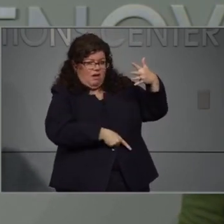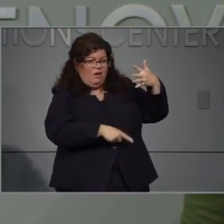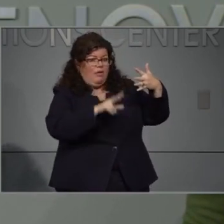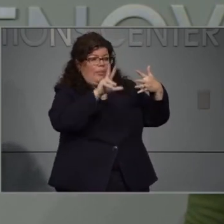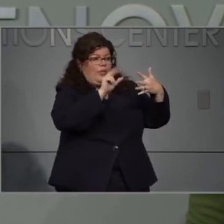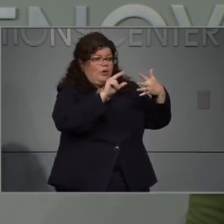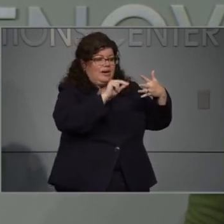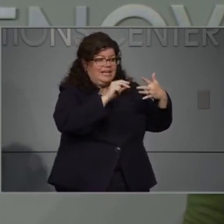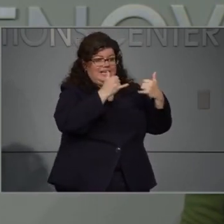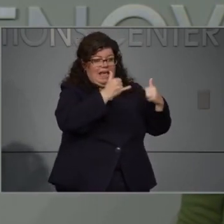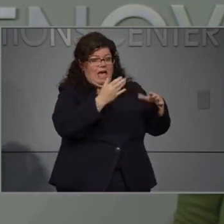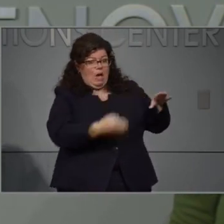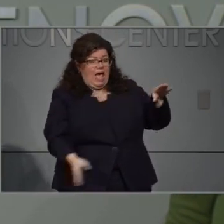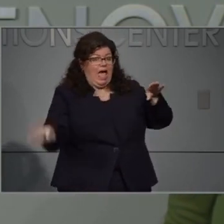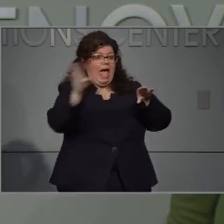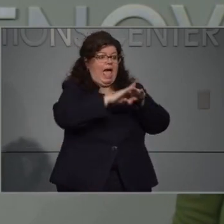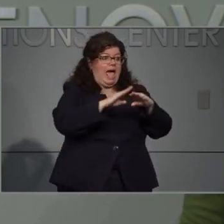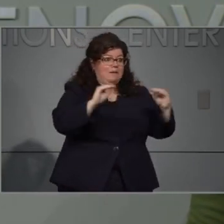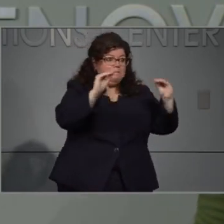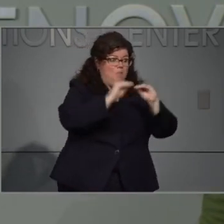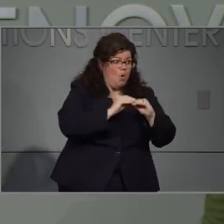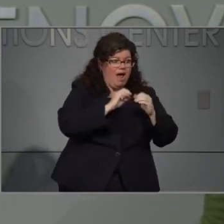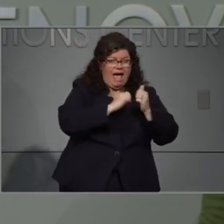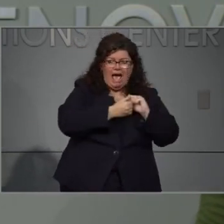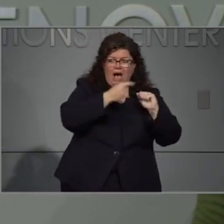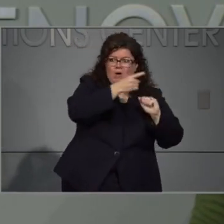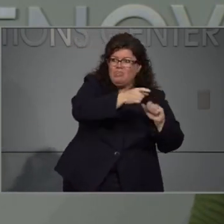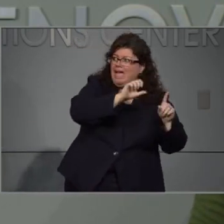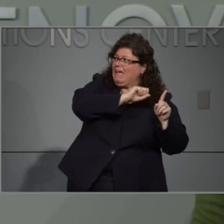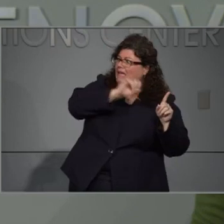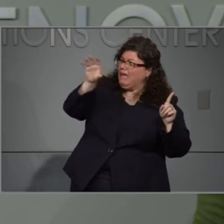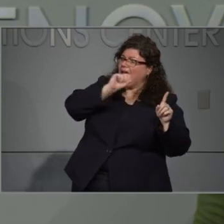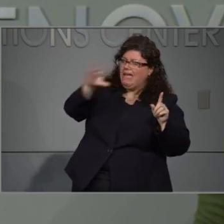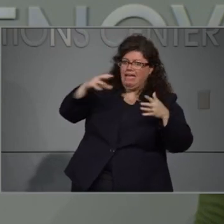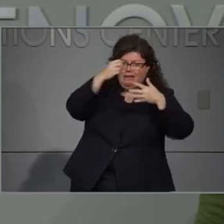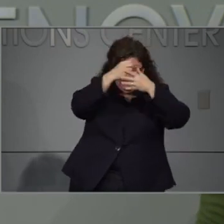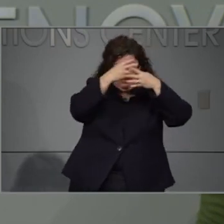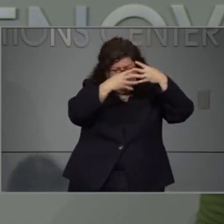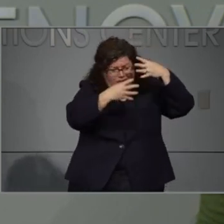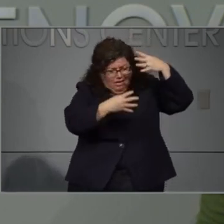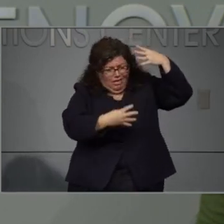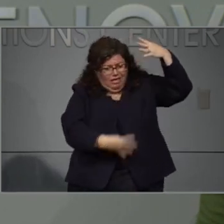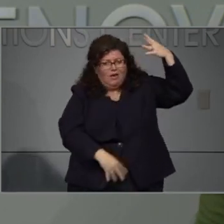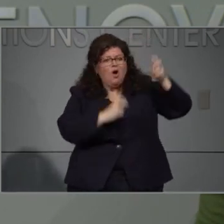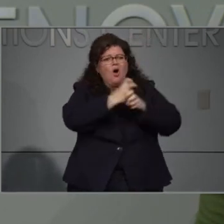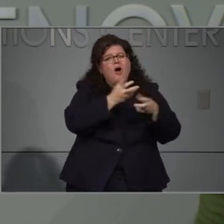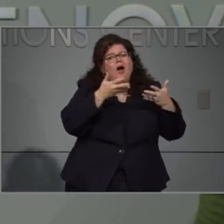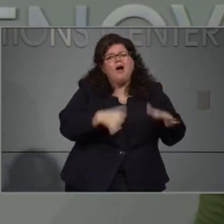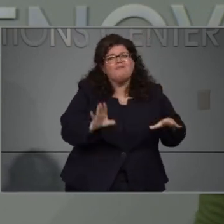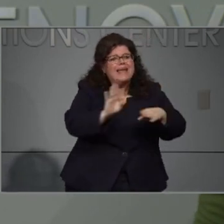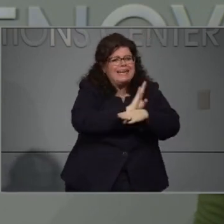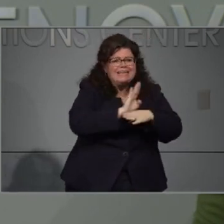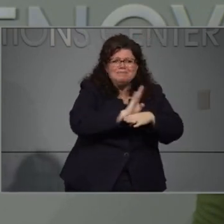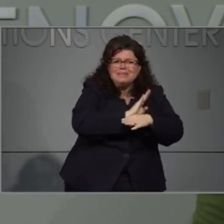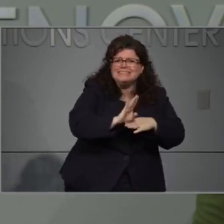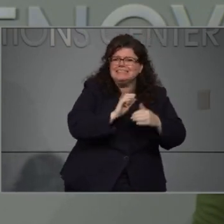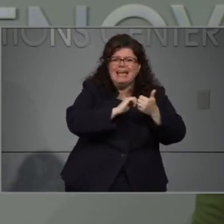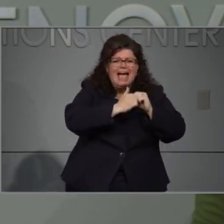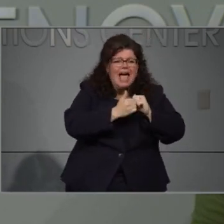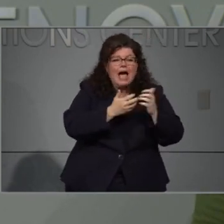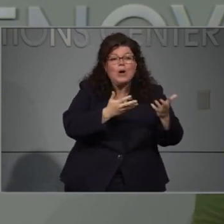not something that happens overnight. So we are working hard on that. And again, I'm disappointed in the way